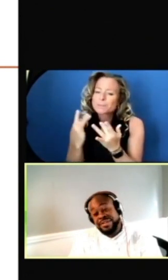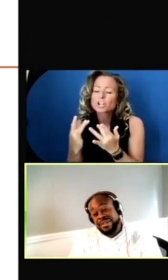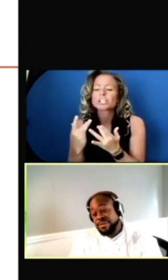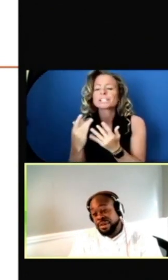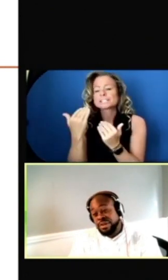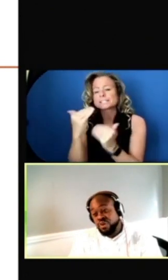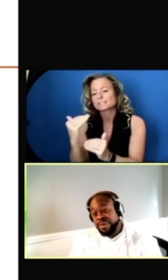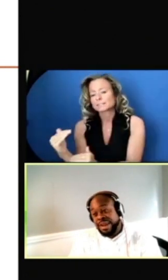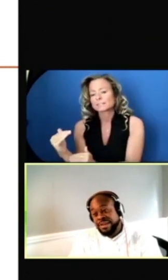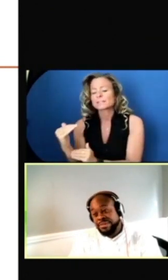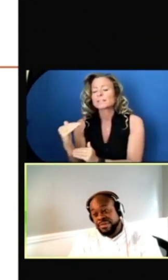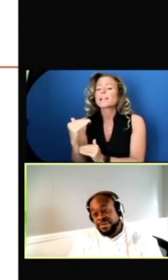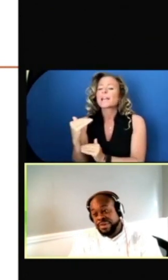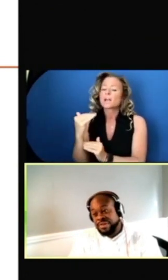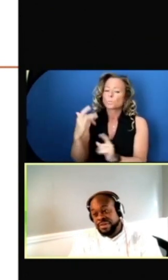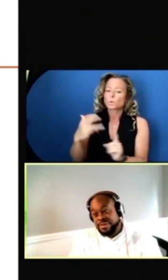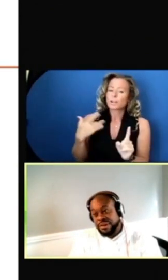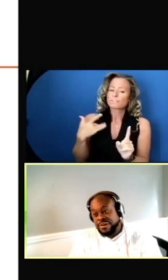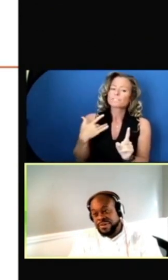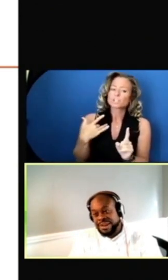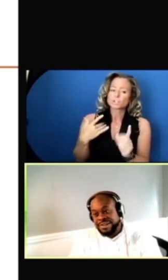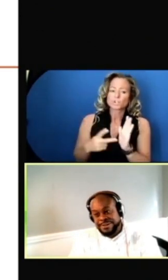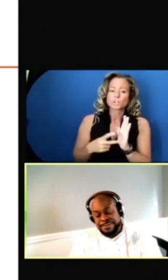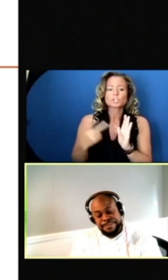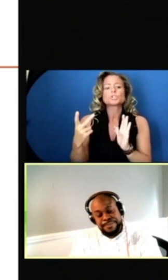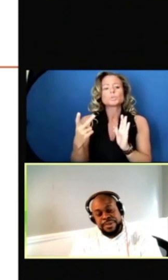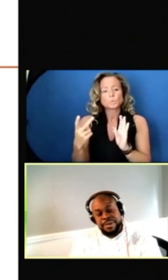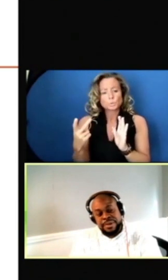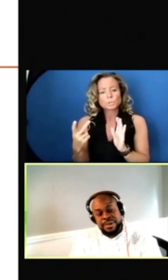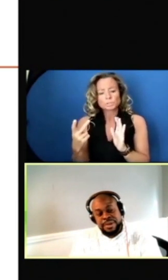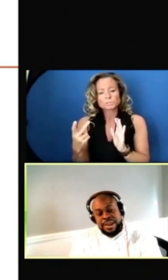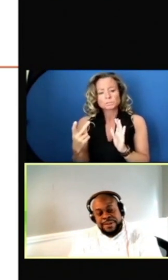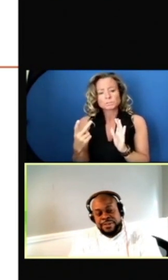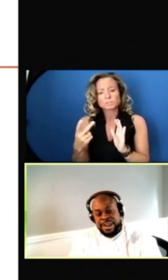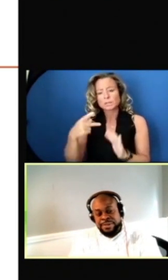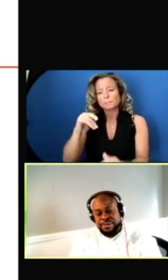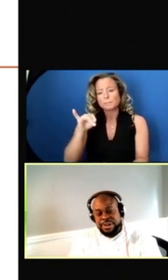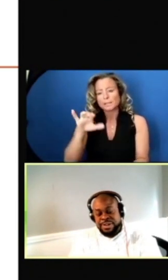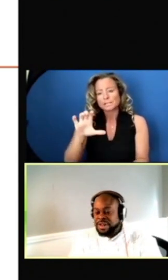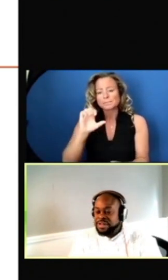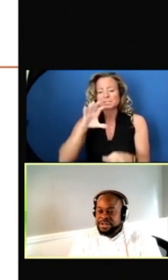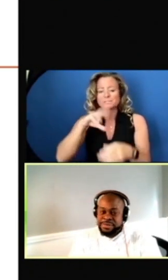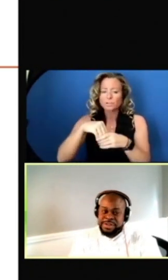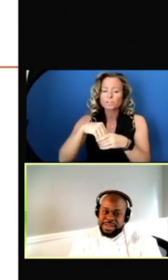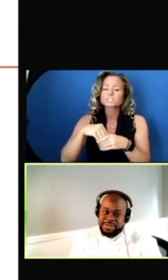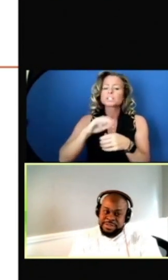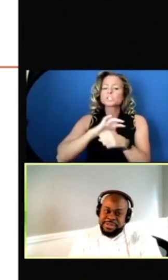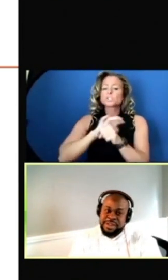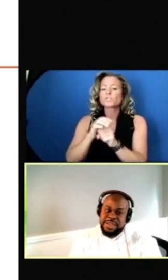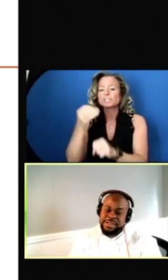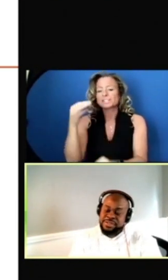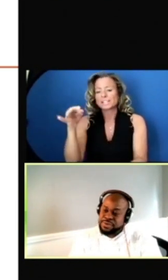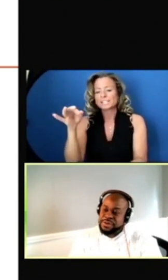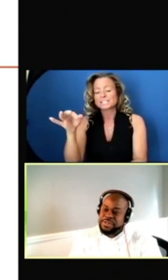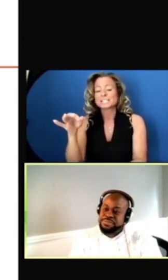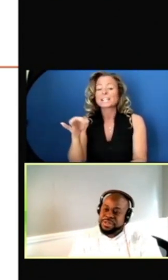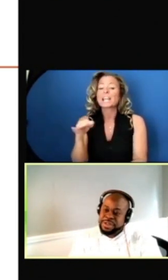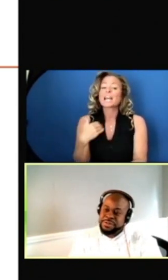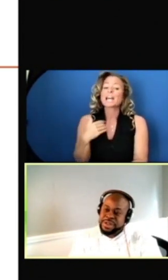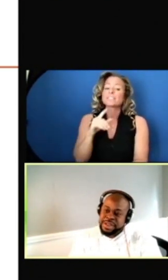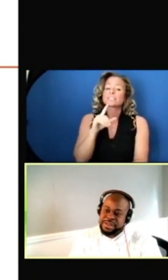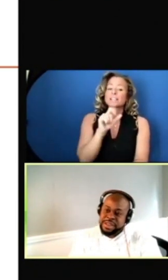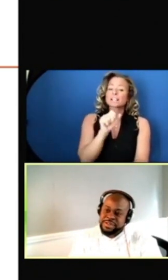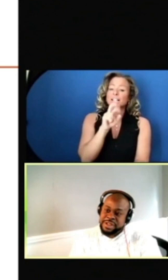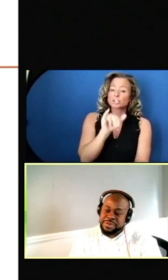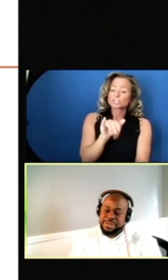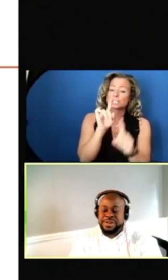discuss what I consider to be the dual pandemics of racism and COVID-19. After that, I'm going to discuss literacy tests in the historical and